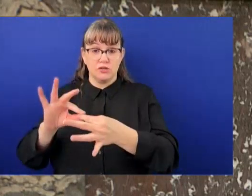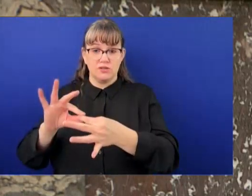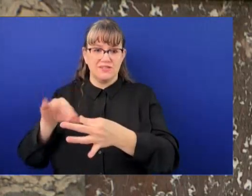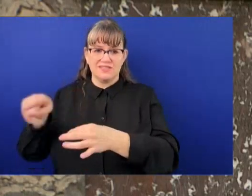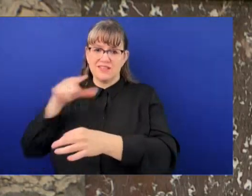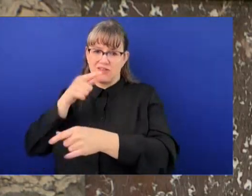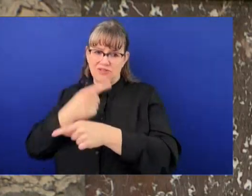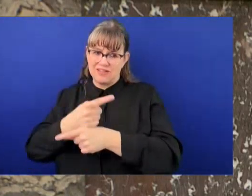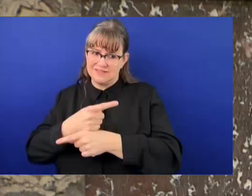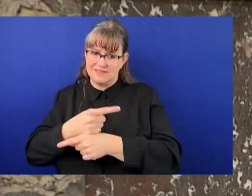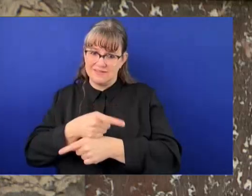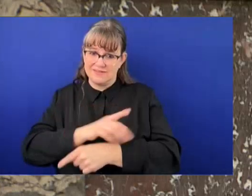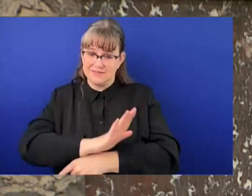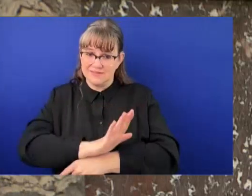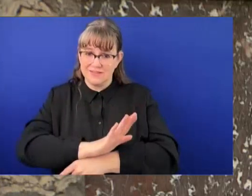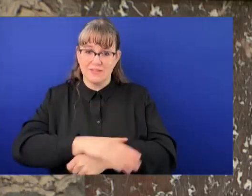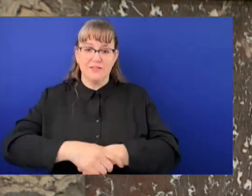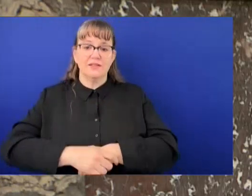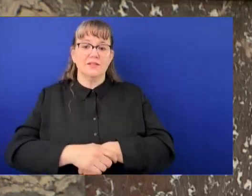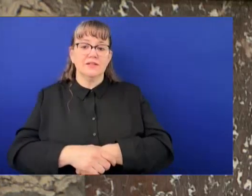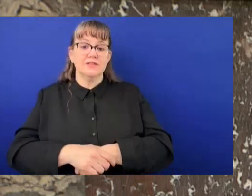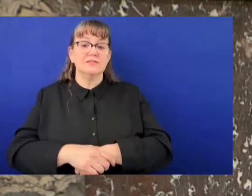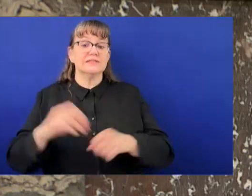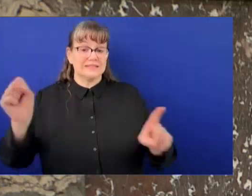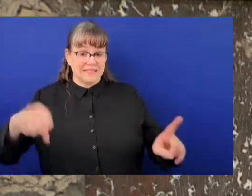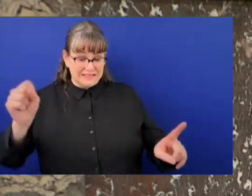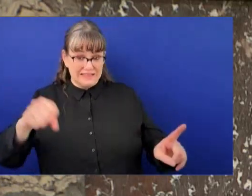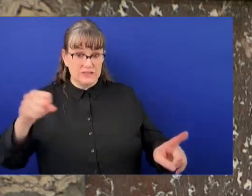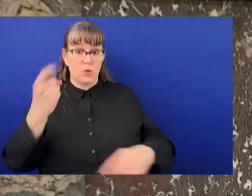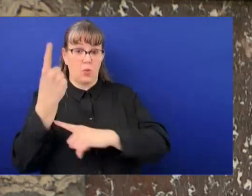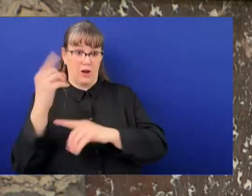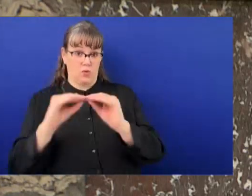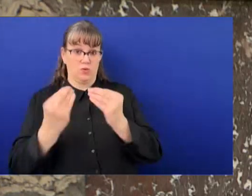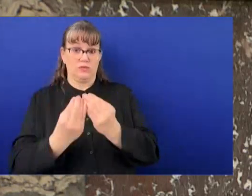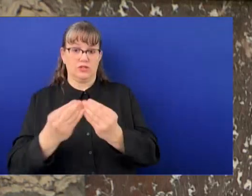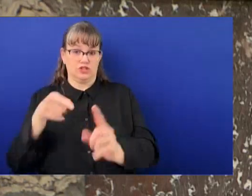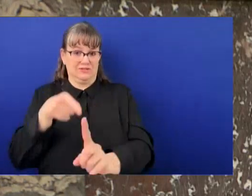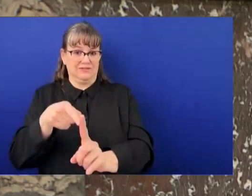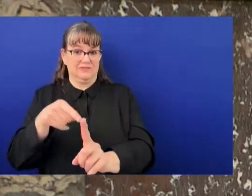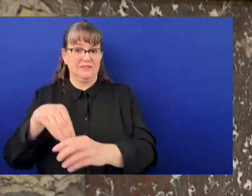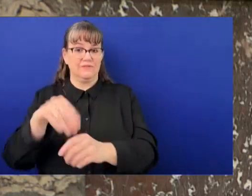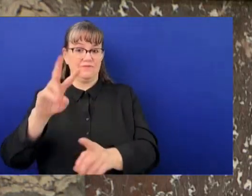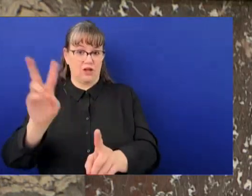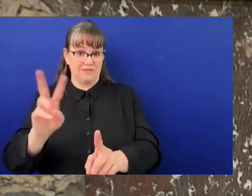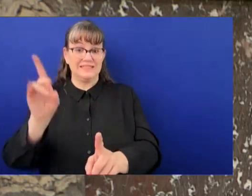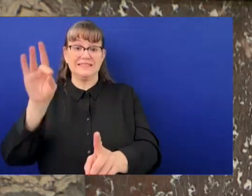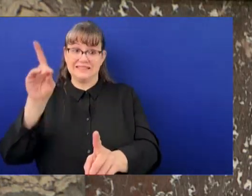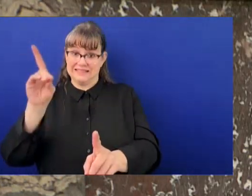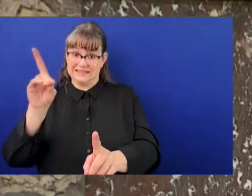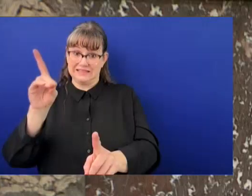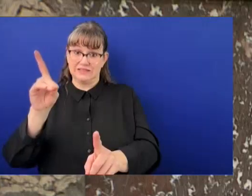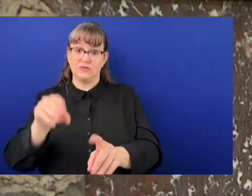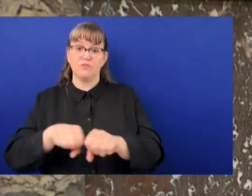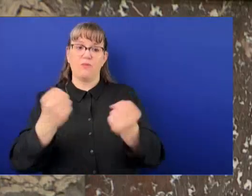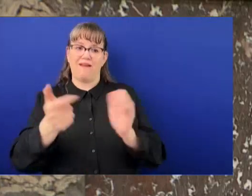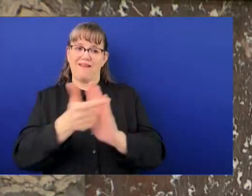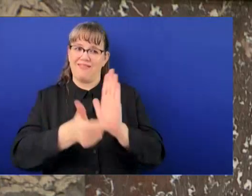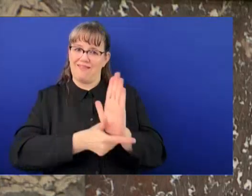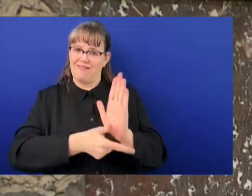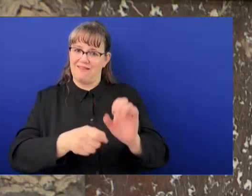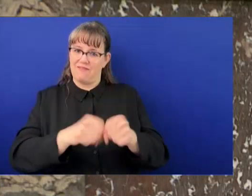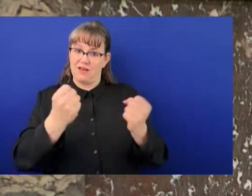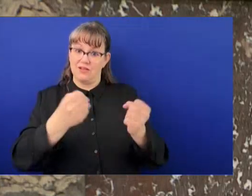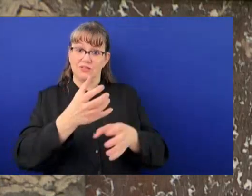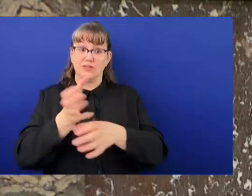Vancouver that took it upon themselves to break the law and distribute drugs, cut off funding to that group, sent out messages to all